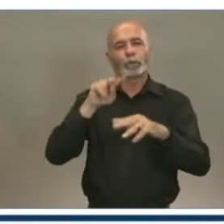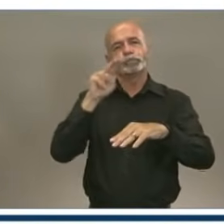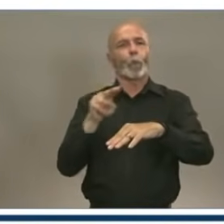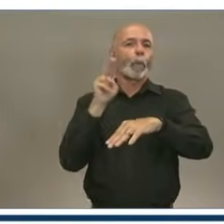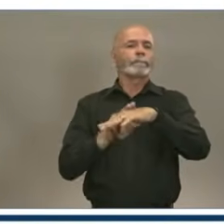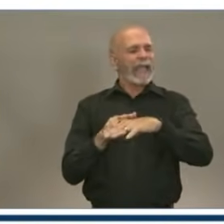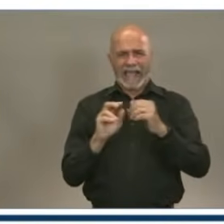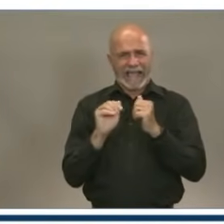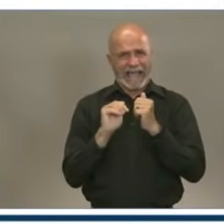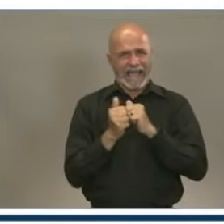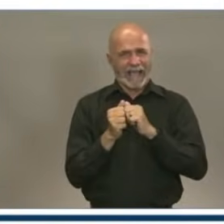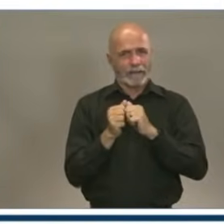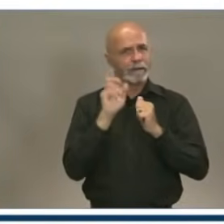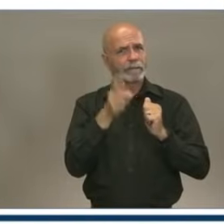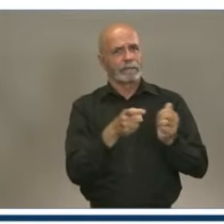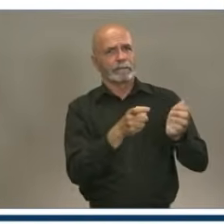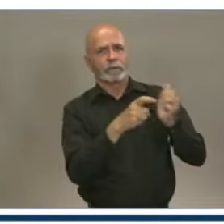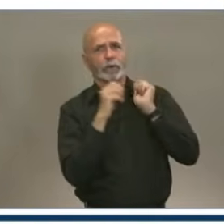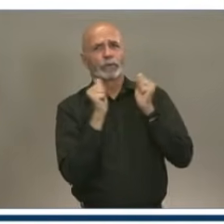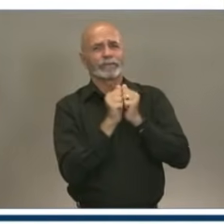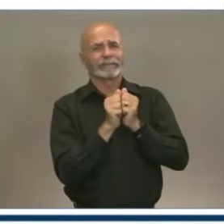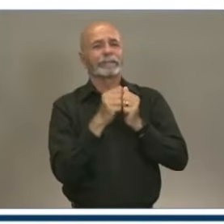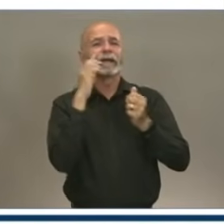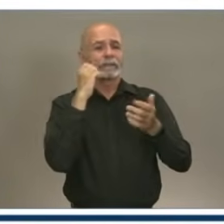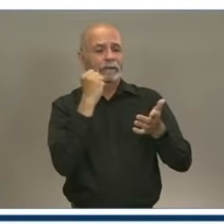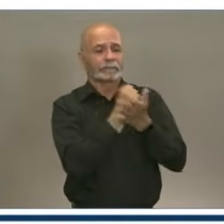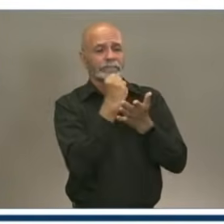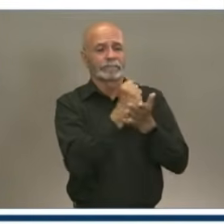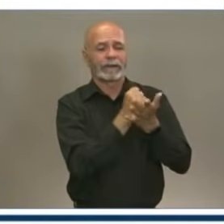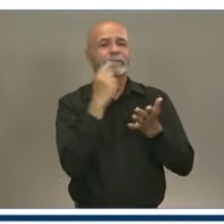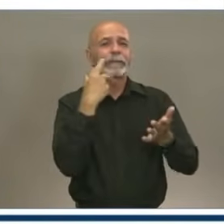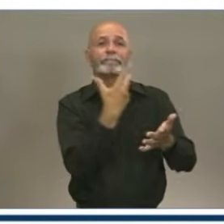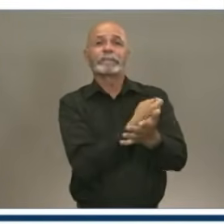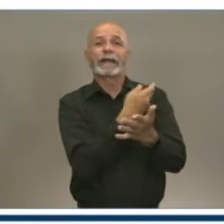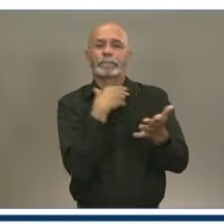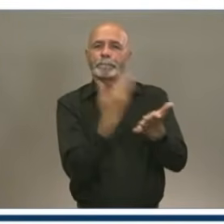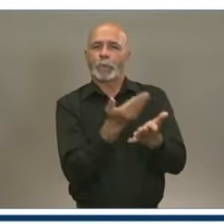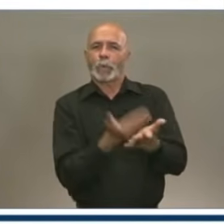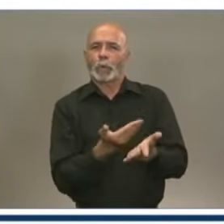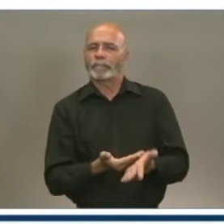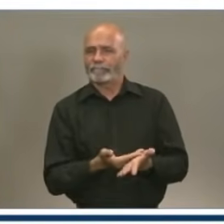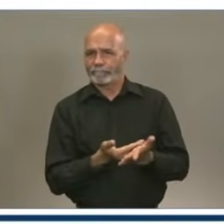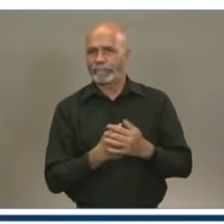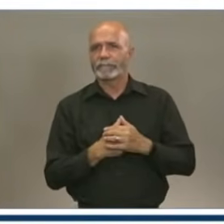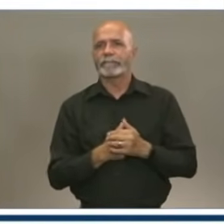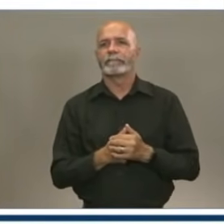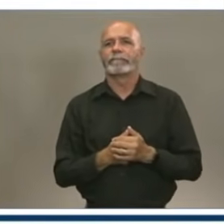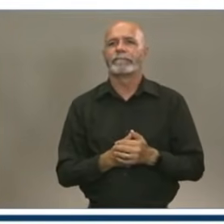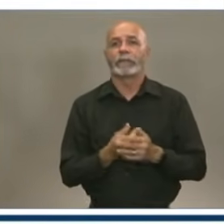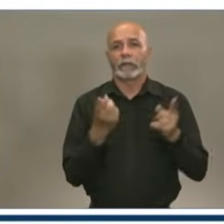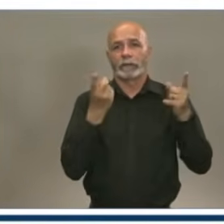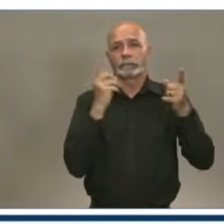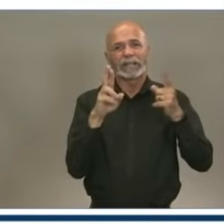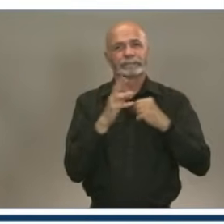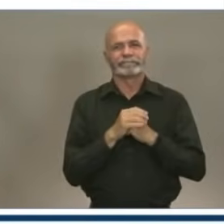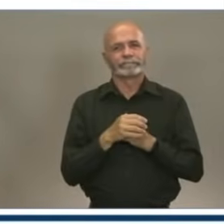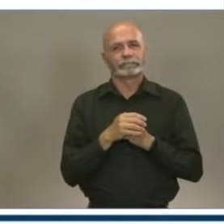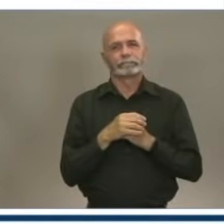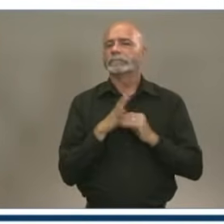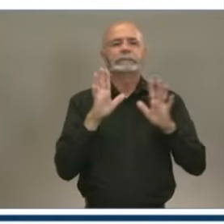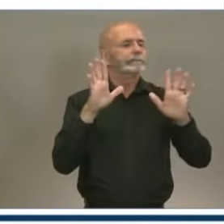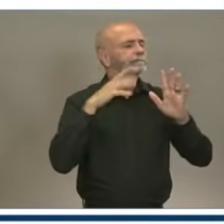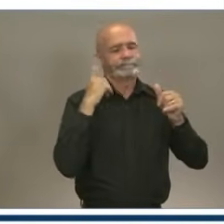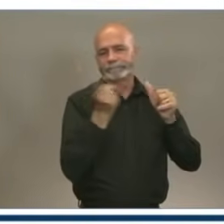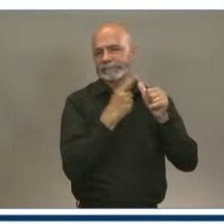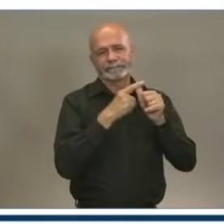etc. So my opinion is that we need to get good science to inform the discussion on whether you need a booster dose. My